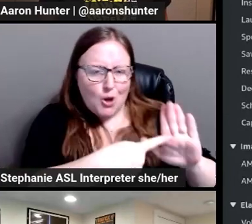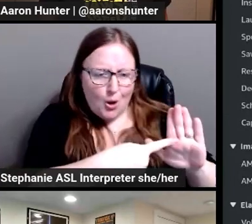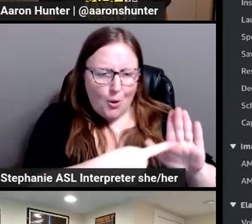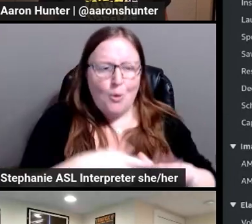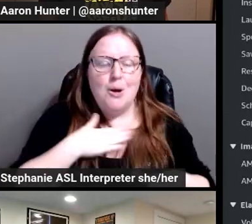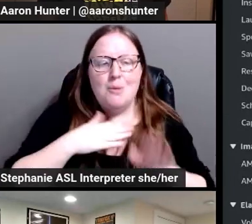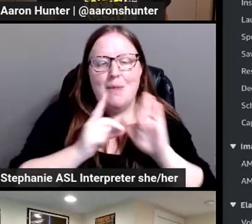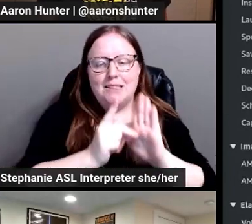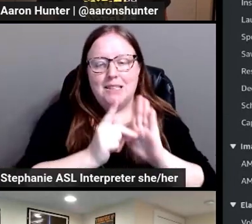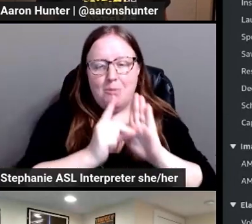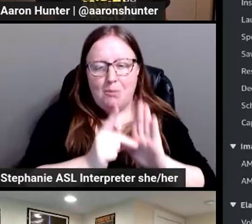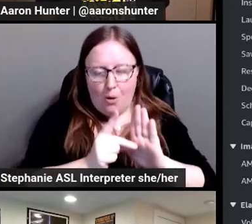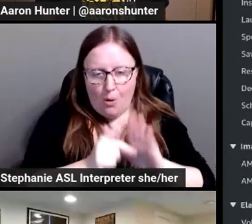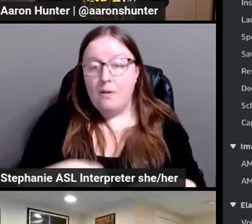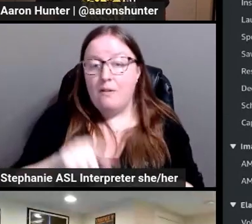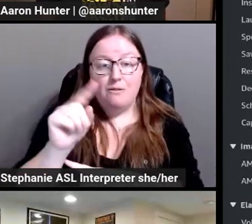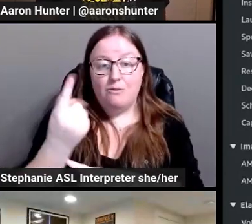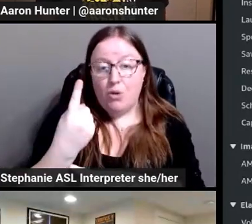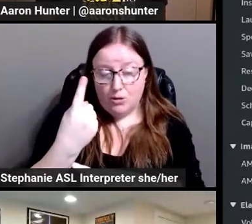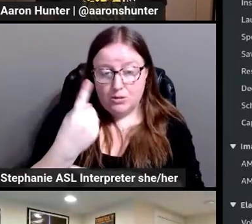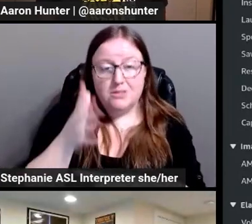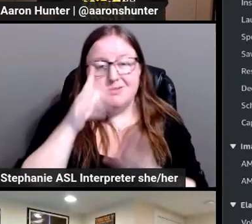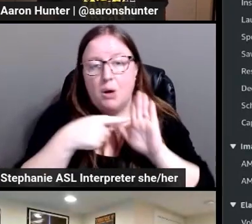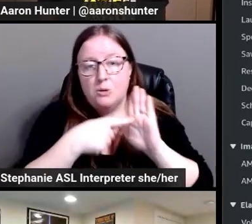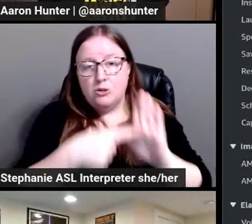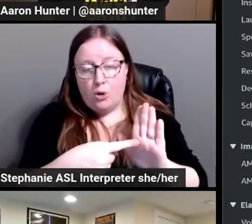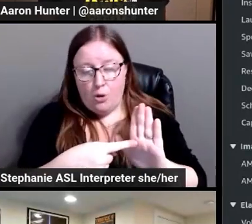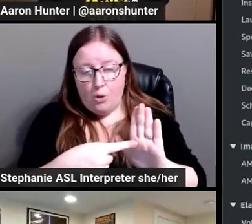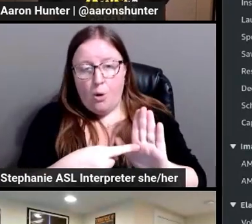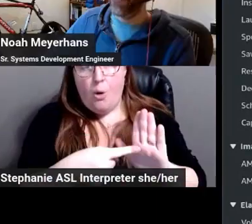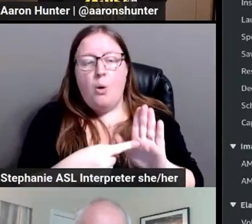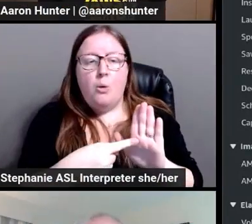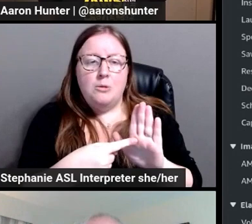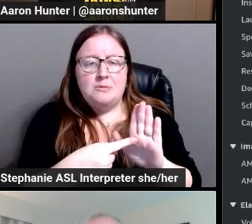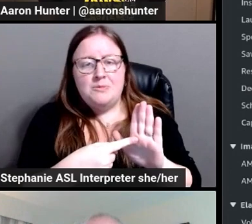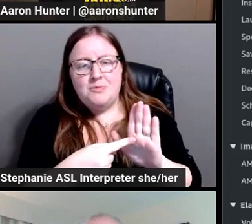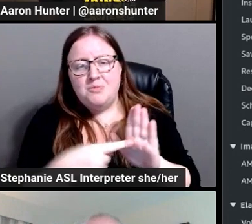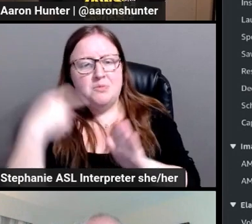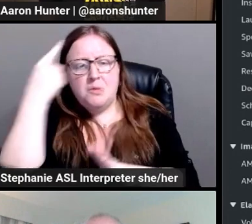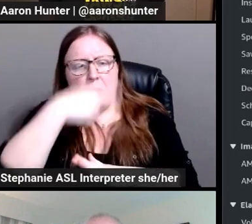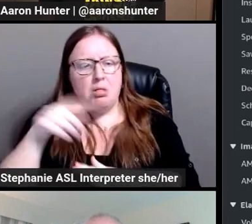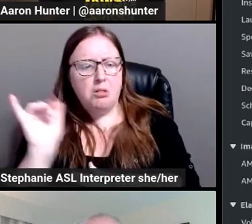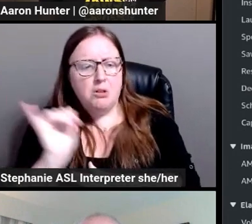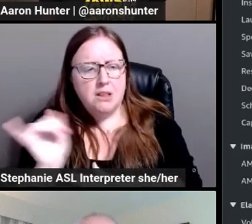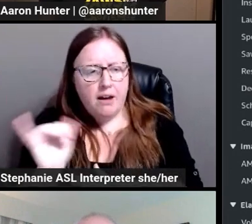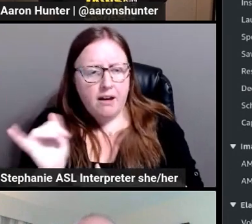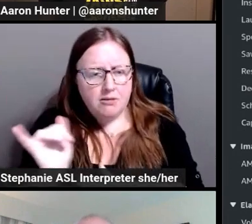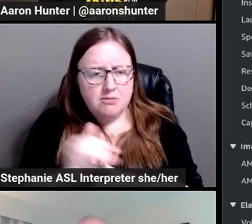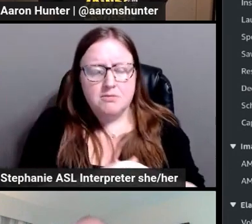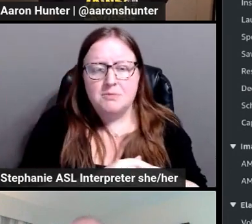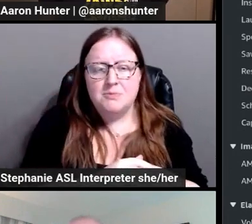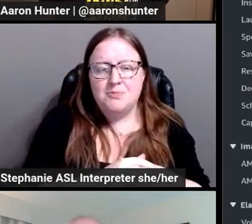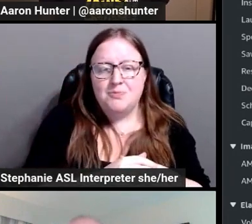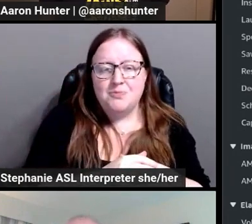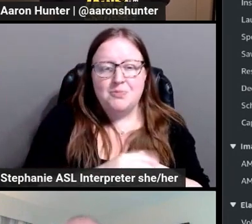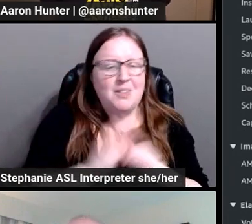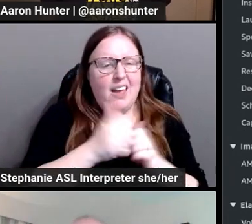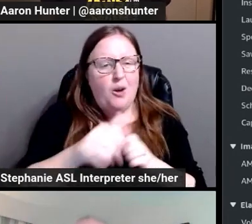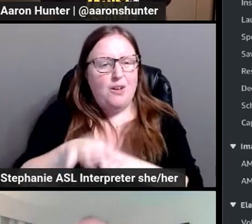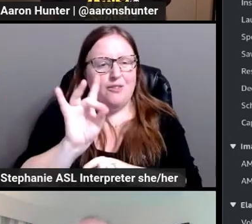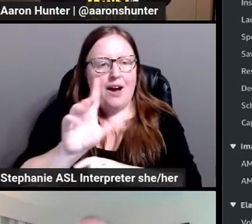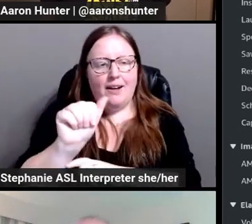demo. First, I'm just going to show real quick, sort of how it is, here's how you'd find